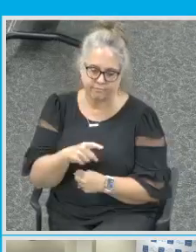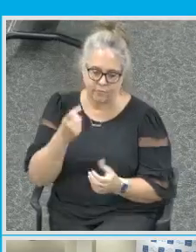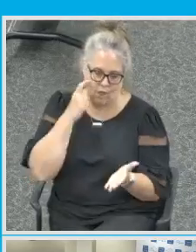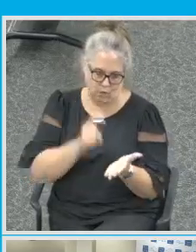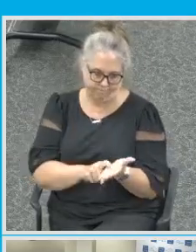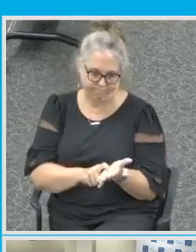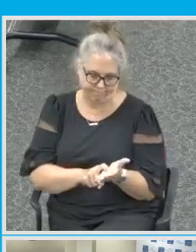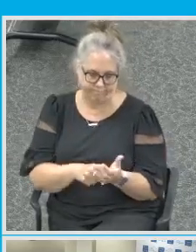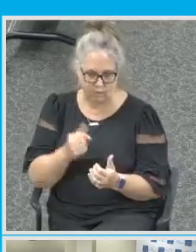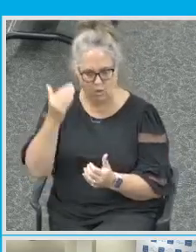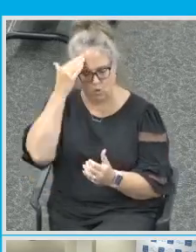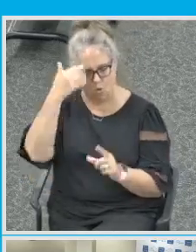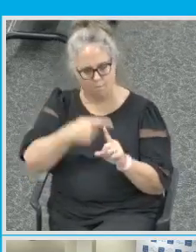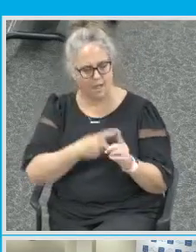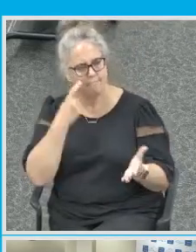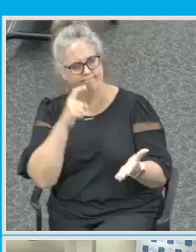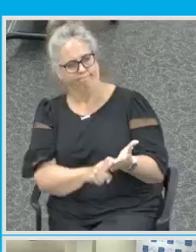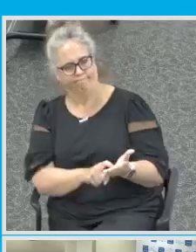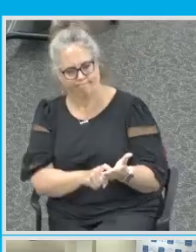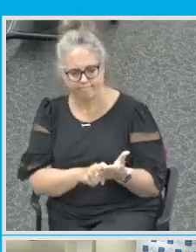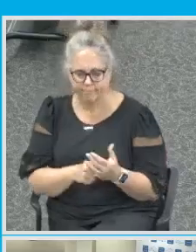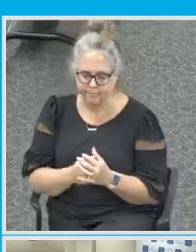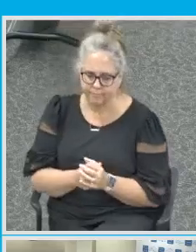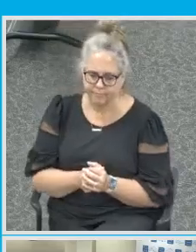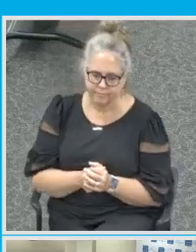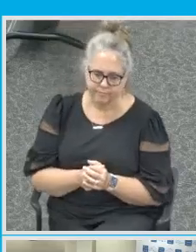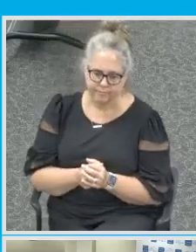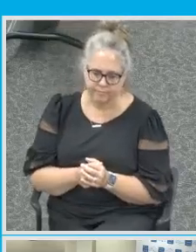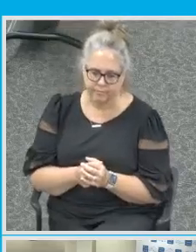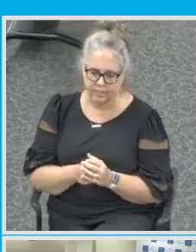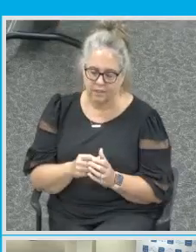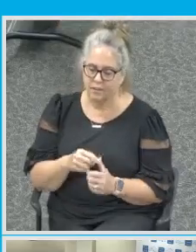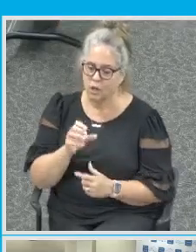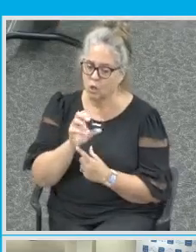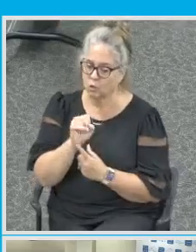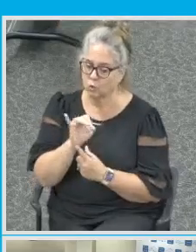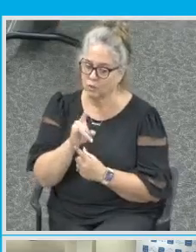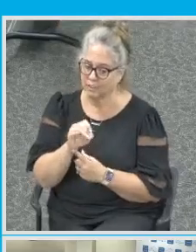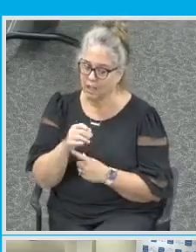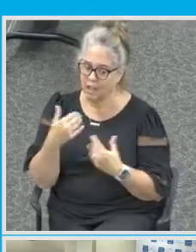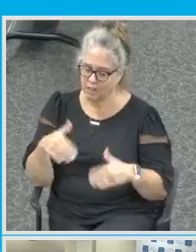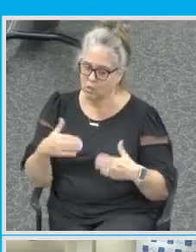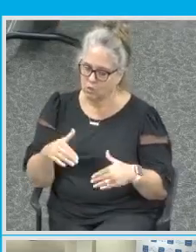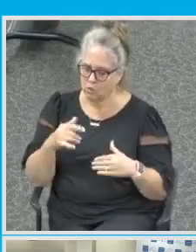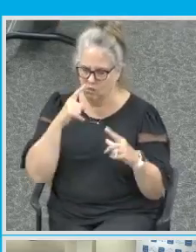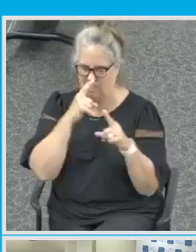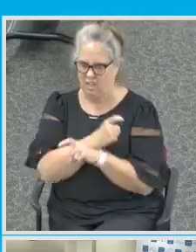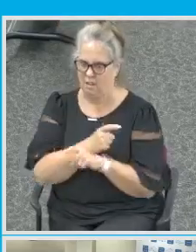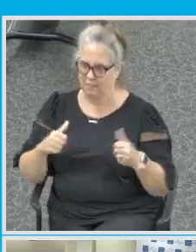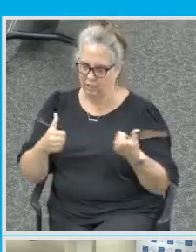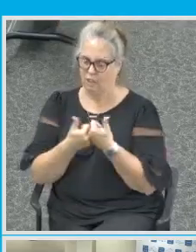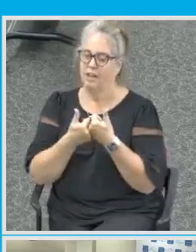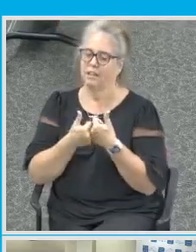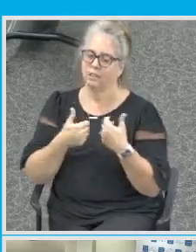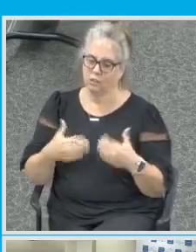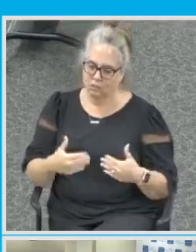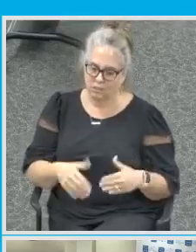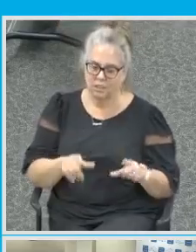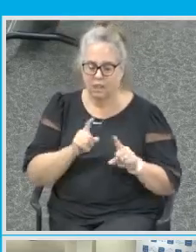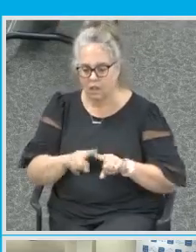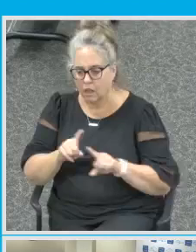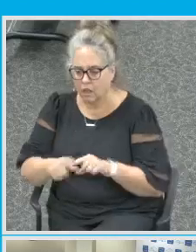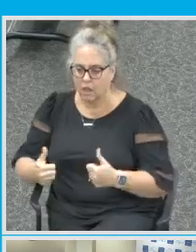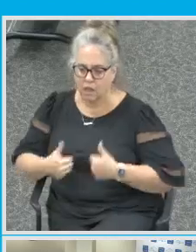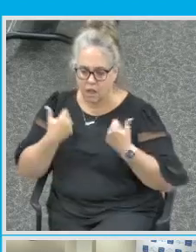whereas EPCPH recognizes suicide is a complex community challenge, and each life lost impacts many families,